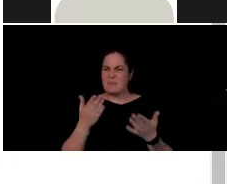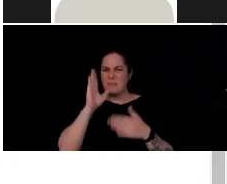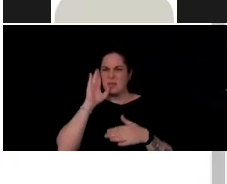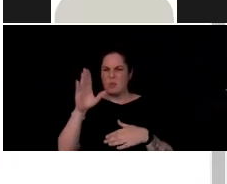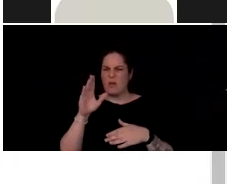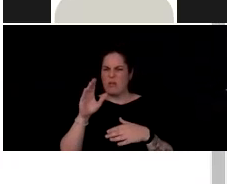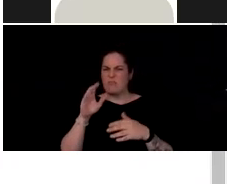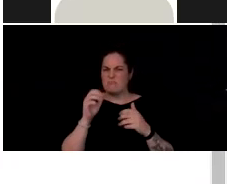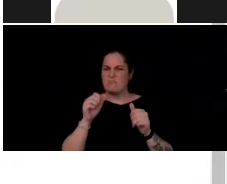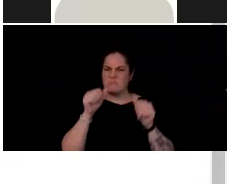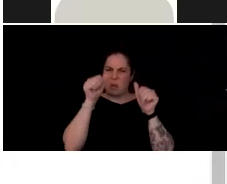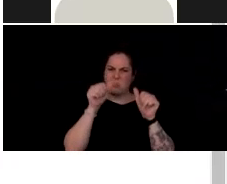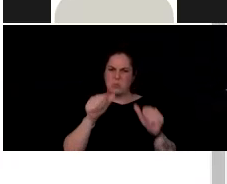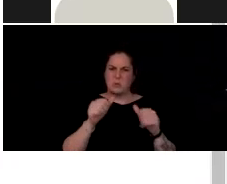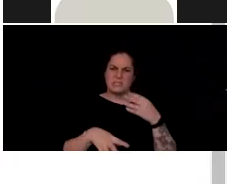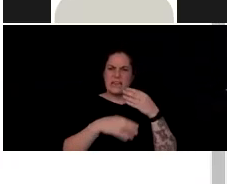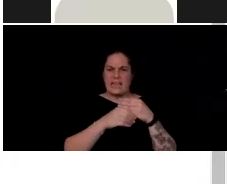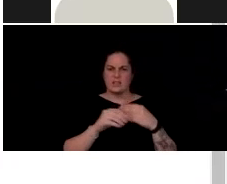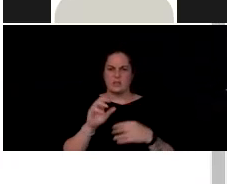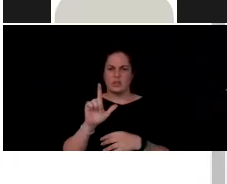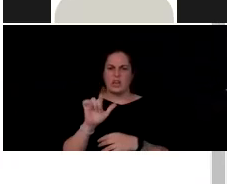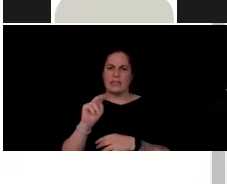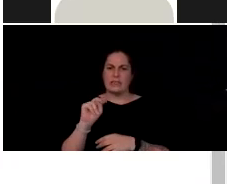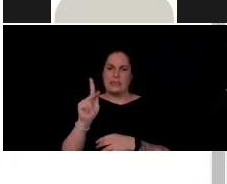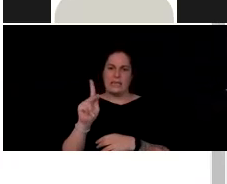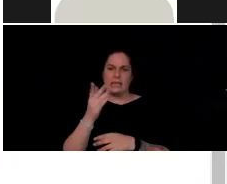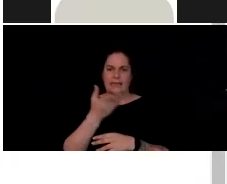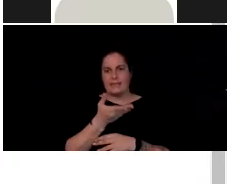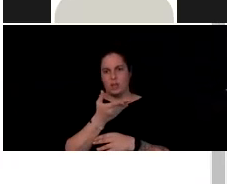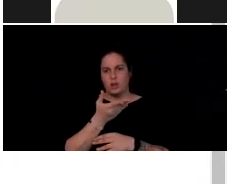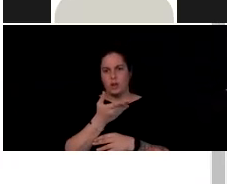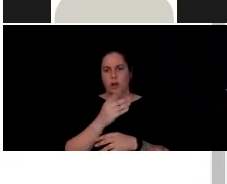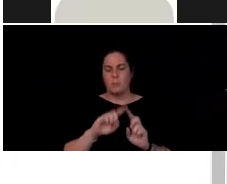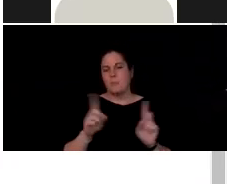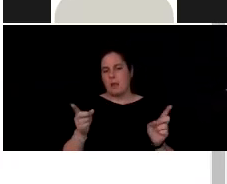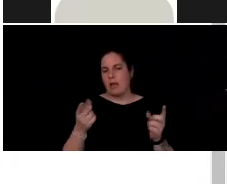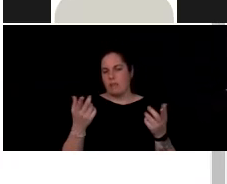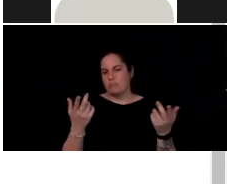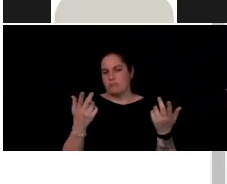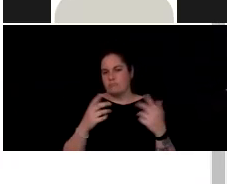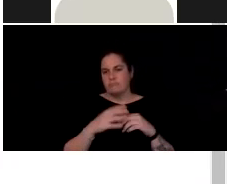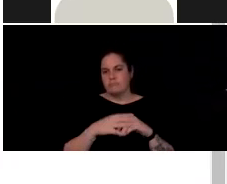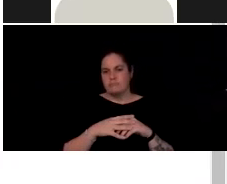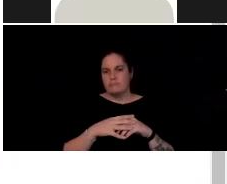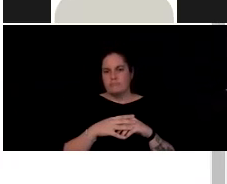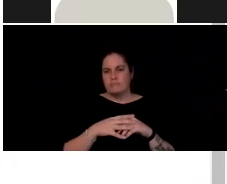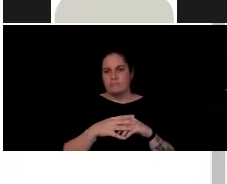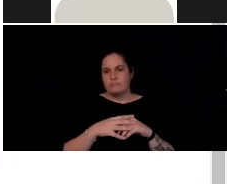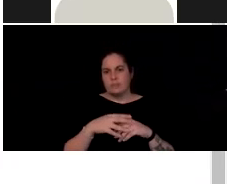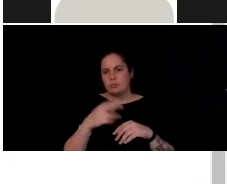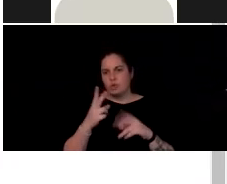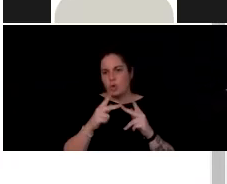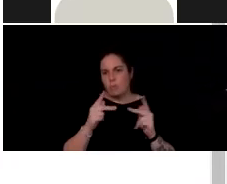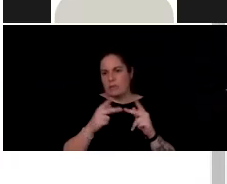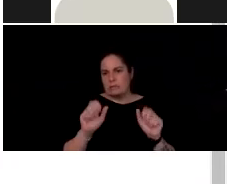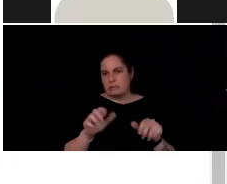it here, to the project video, just so you have it there as well. But what I want to